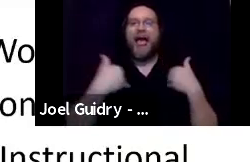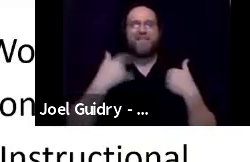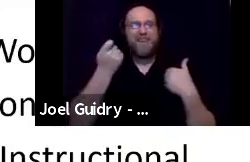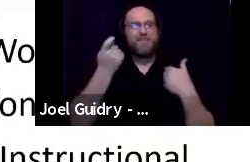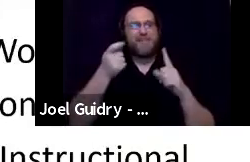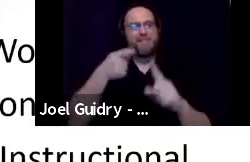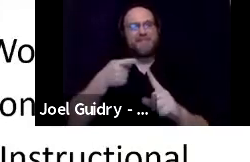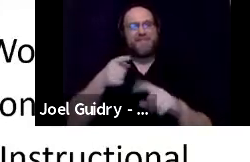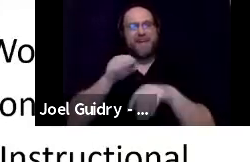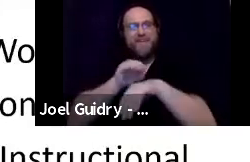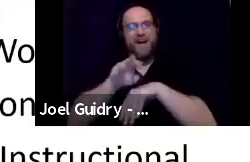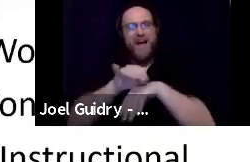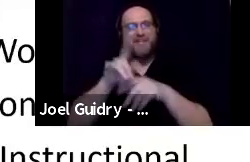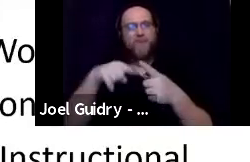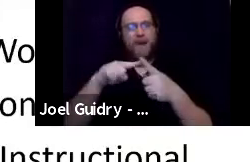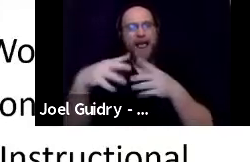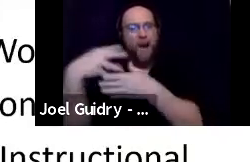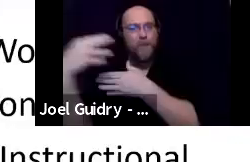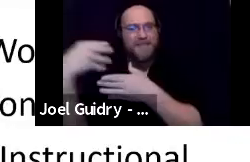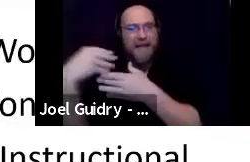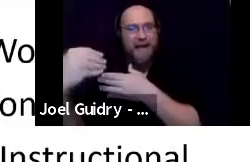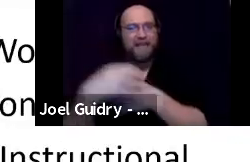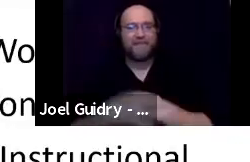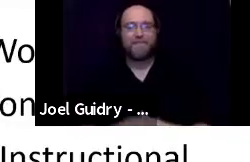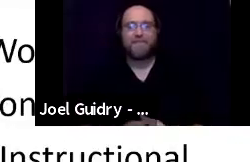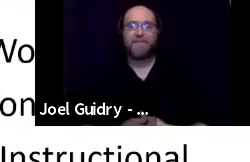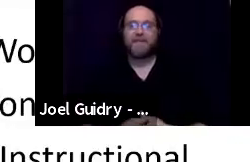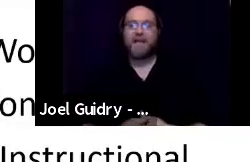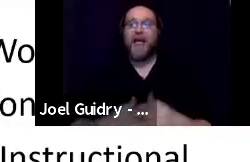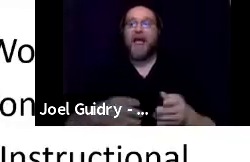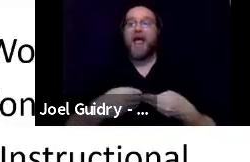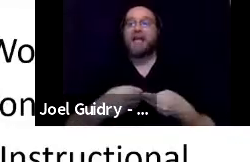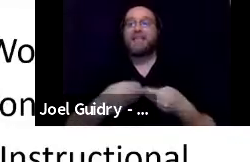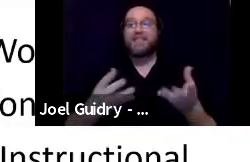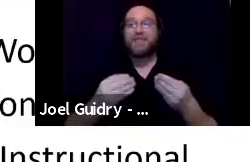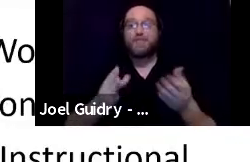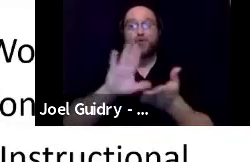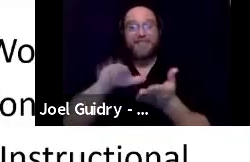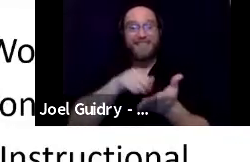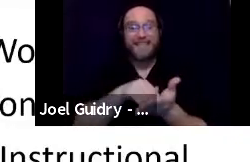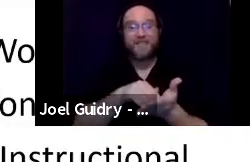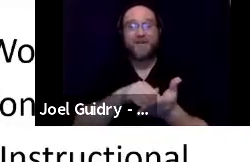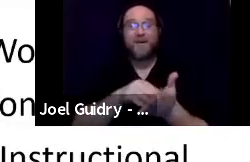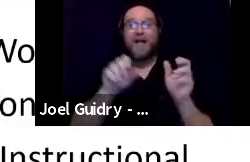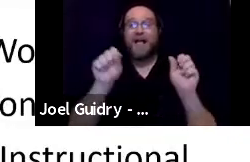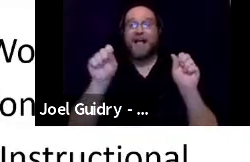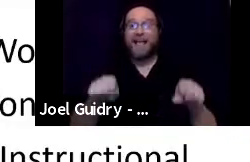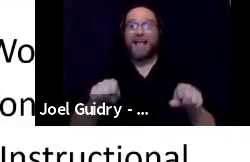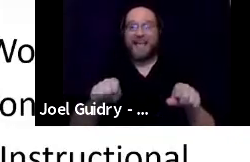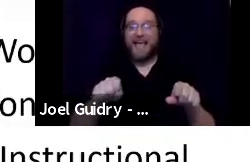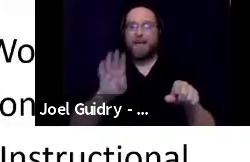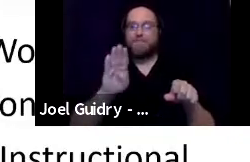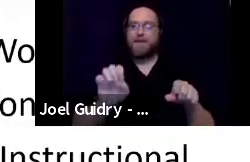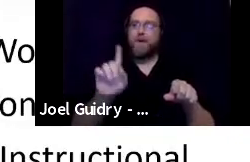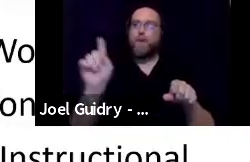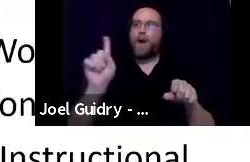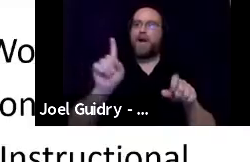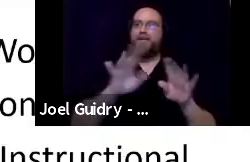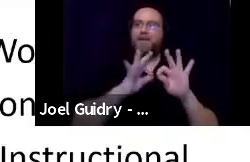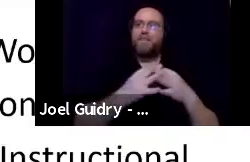And distribution centers, which right now can be places where families come to pick up food or pick